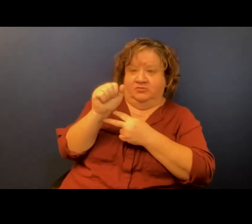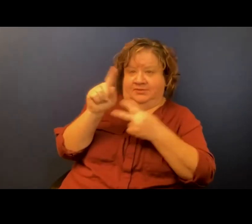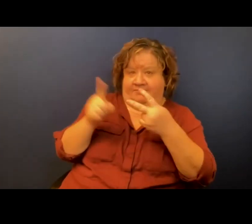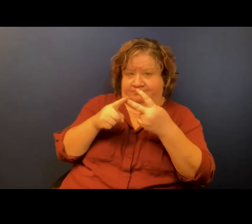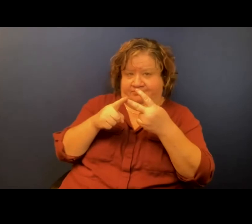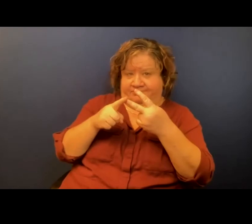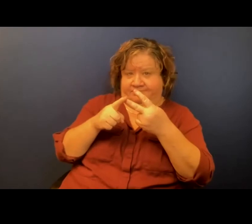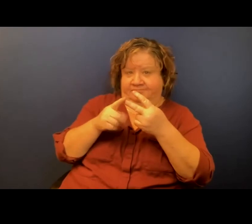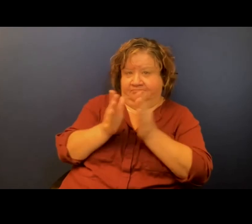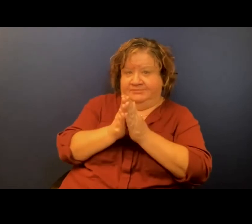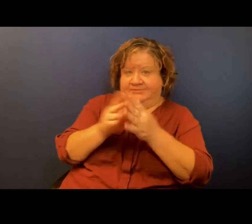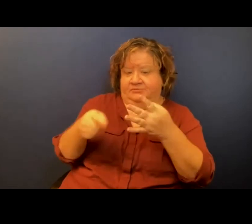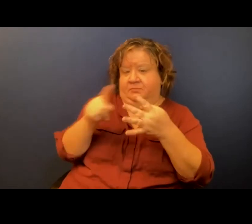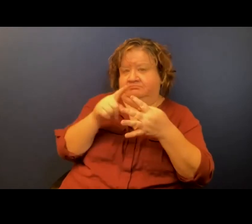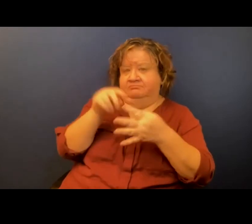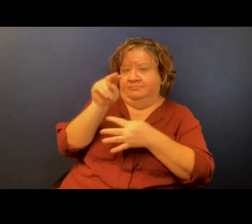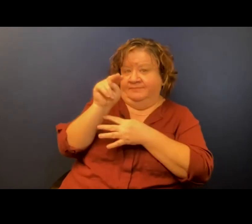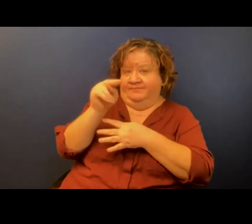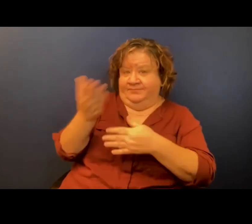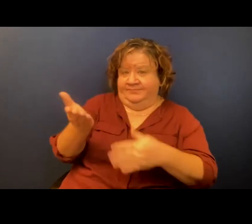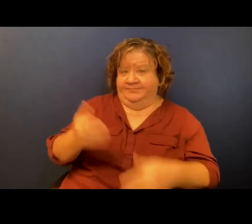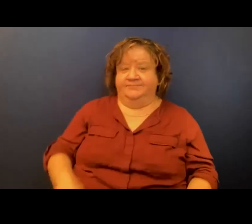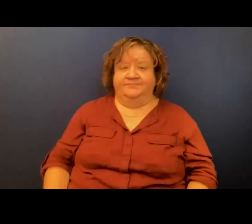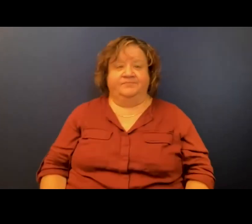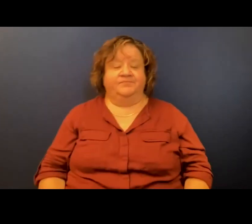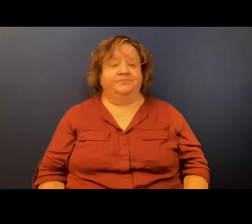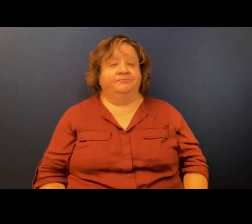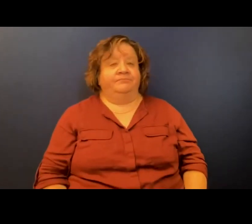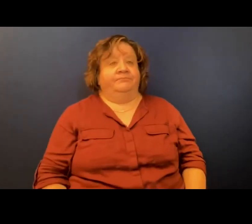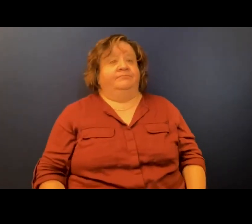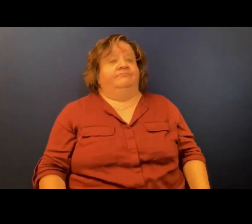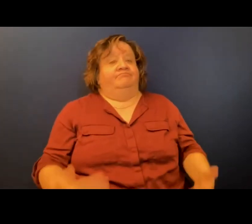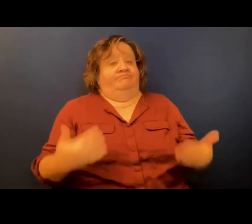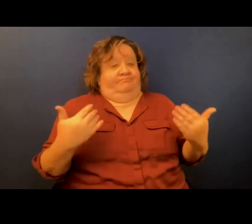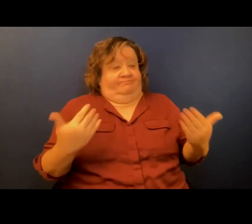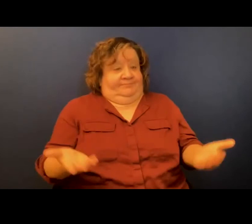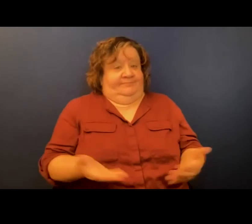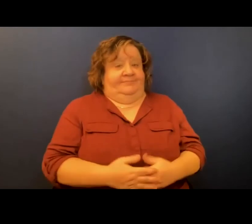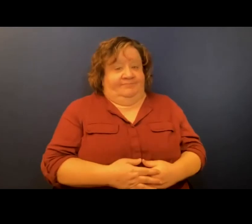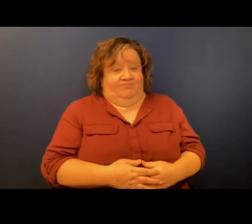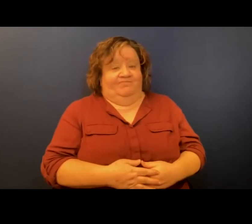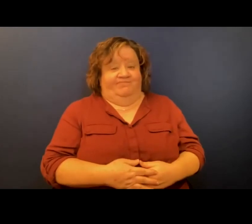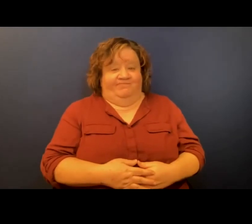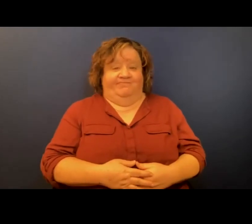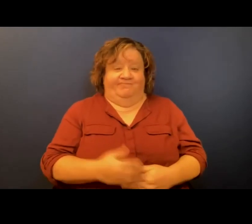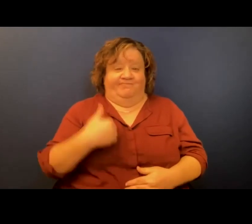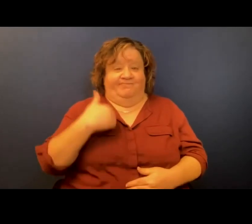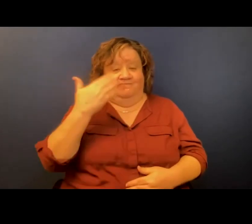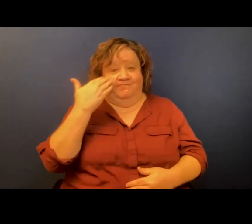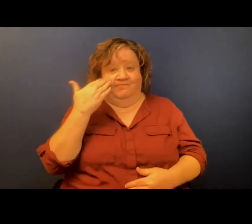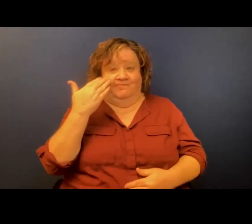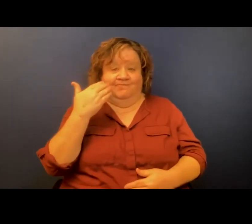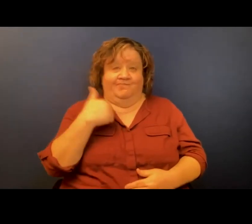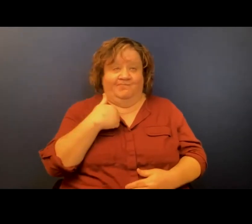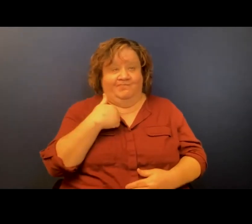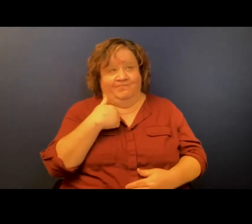Well, what I can say is that from the perspective of the all for access